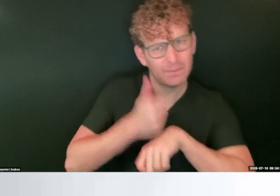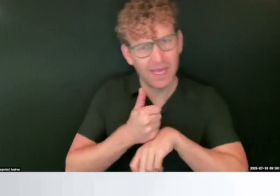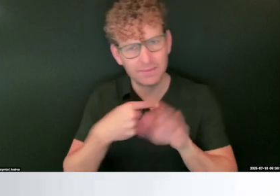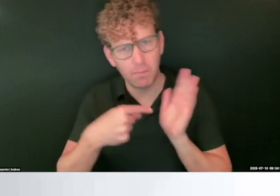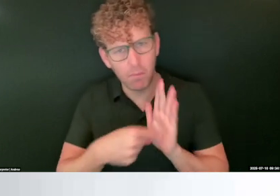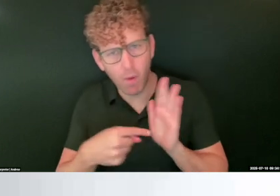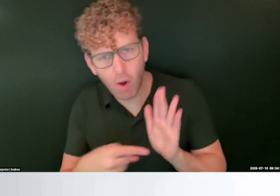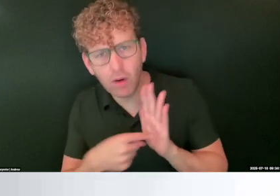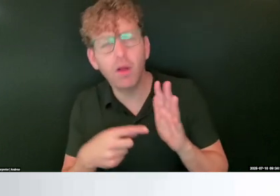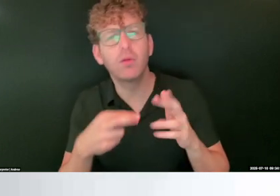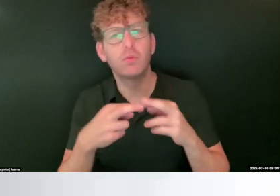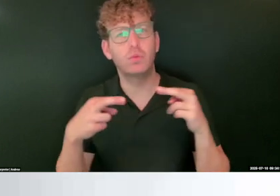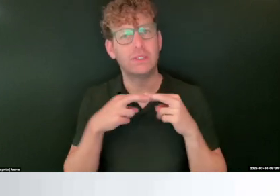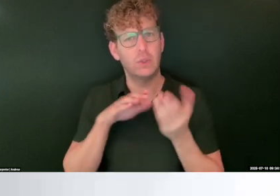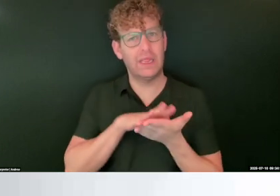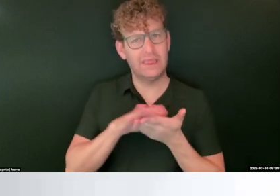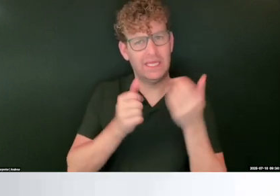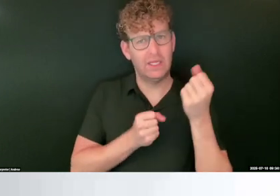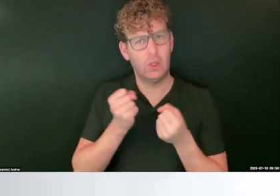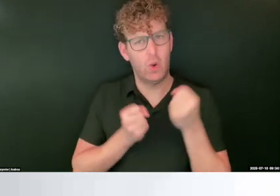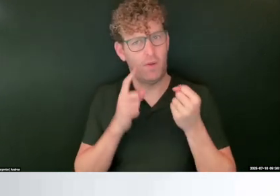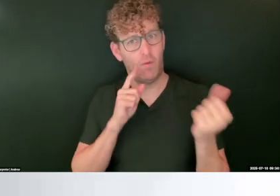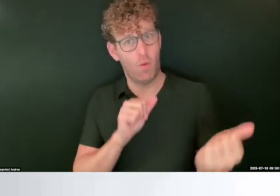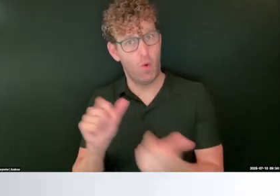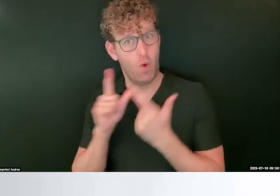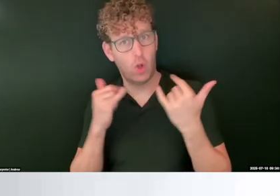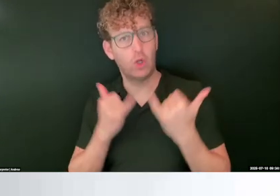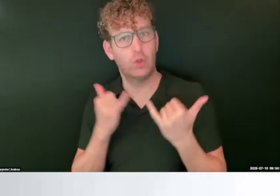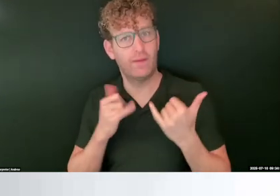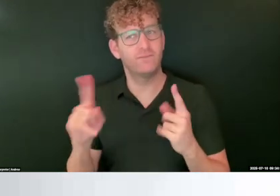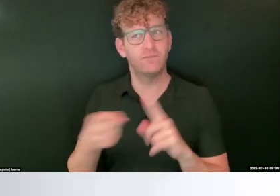for All currently utilizes a first-come, first-served model.